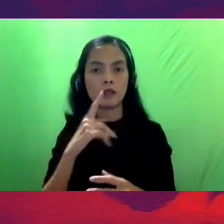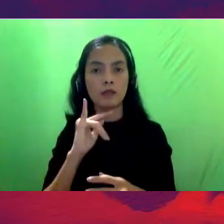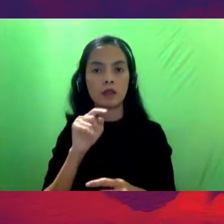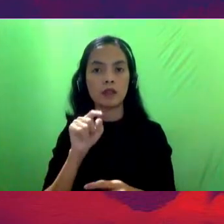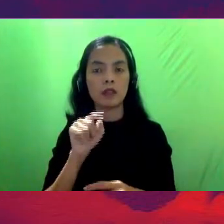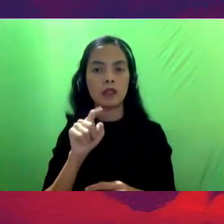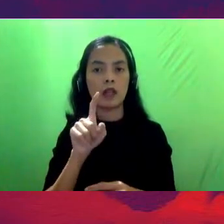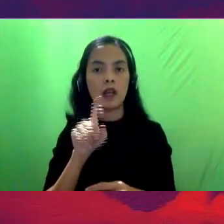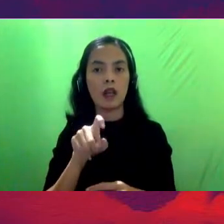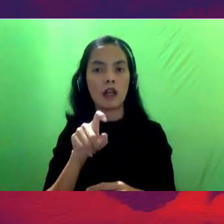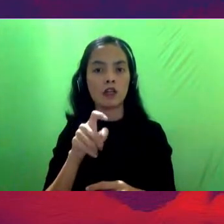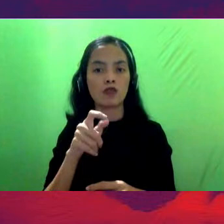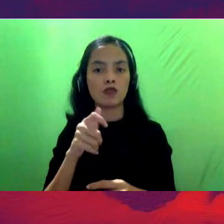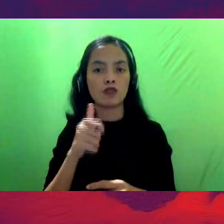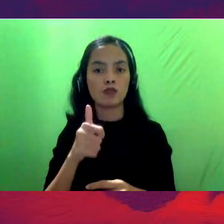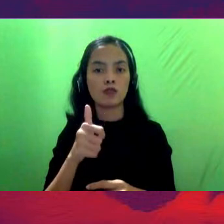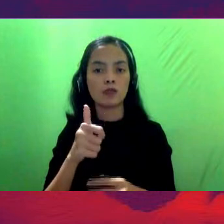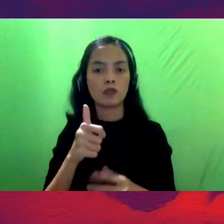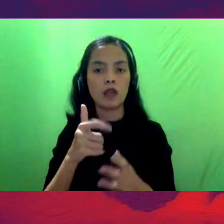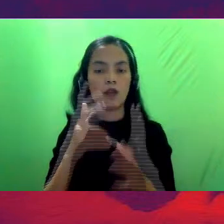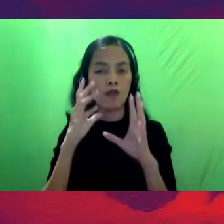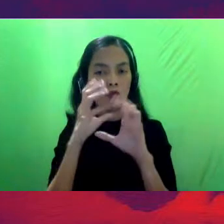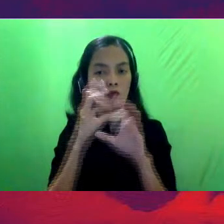to. Next one, please.